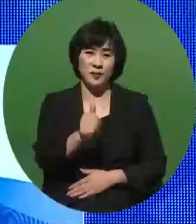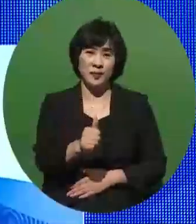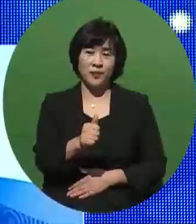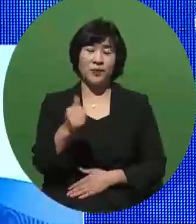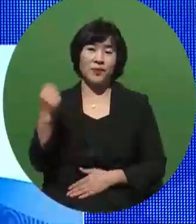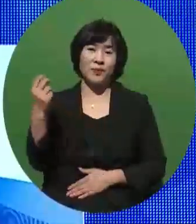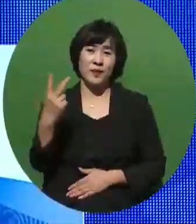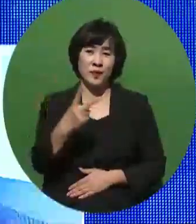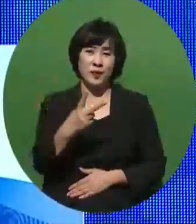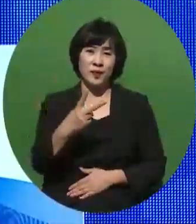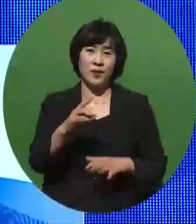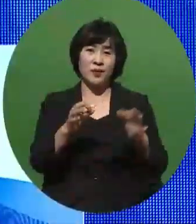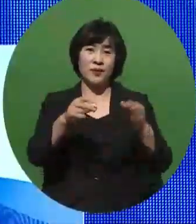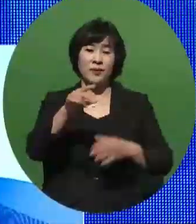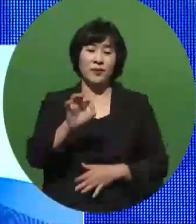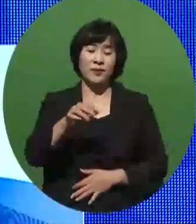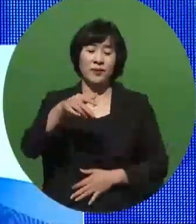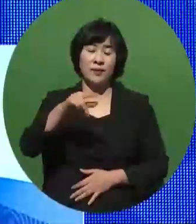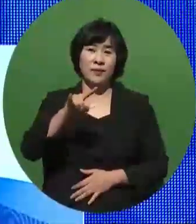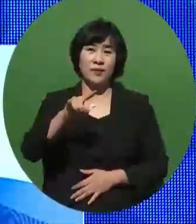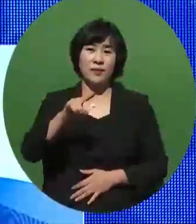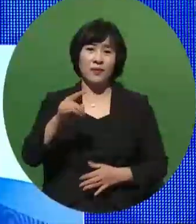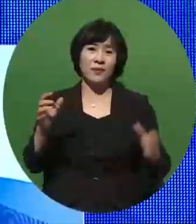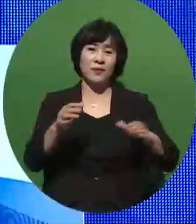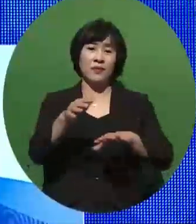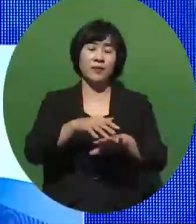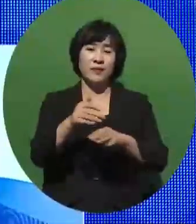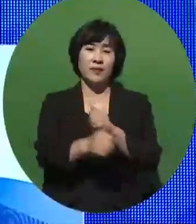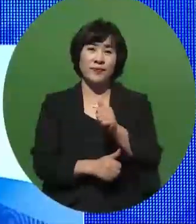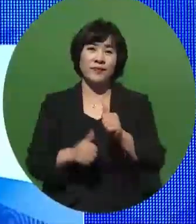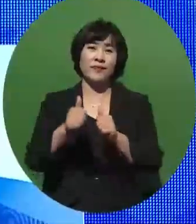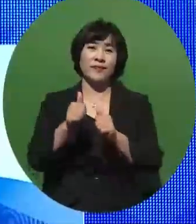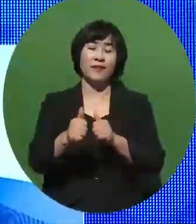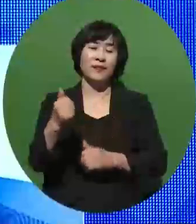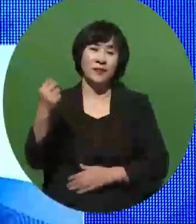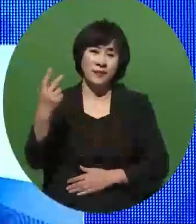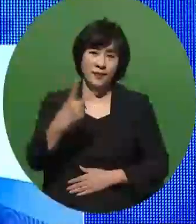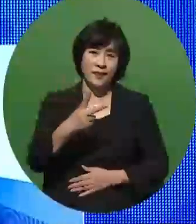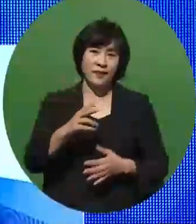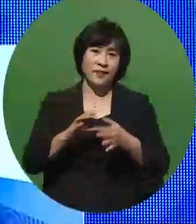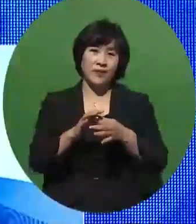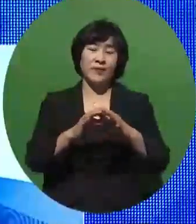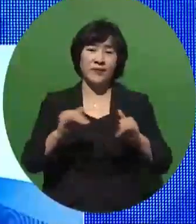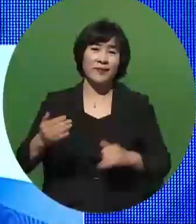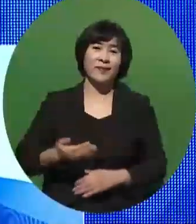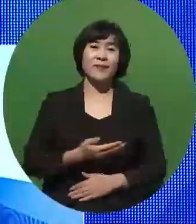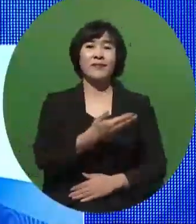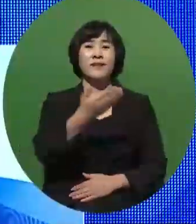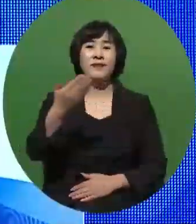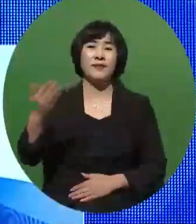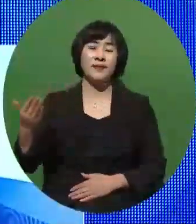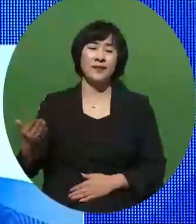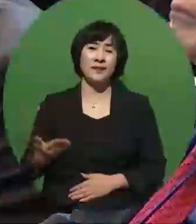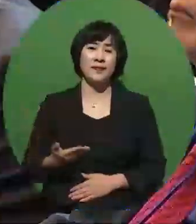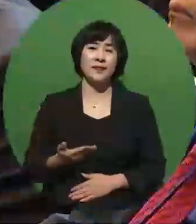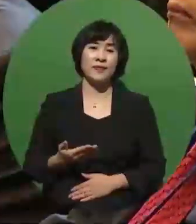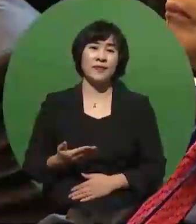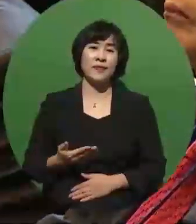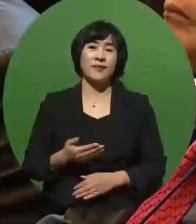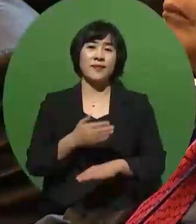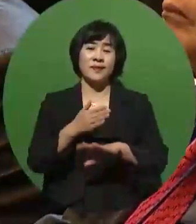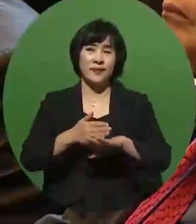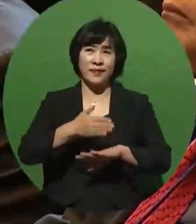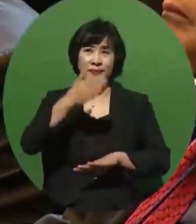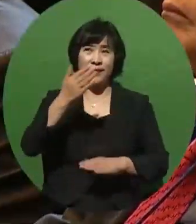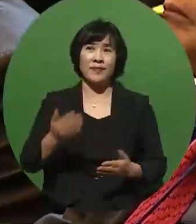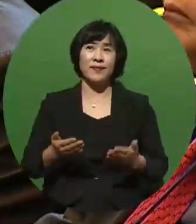thank the Governor Kim Yung-rok, the co-chair of the organizing committee, and Kim Sung-jae, as well as all of you who are involved,